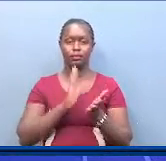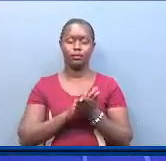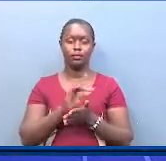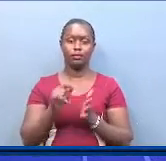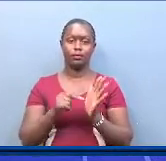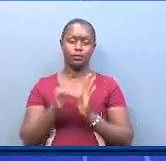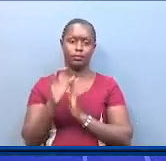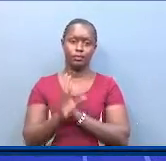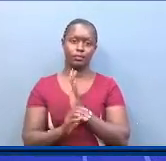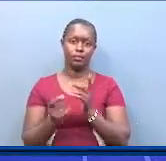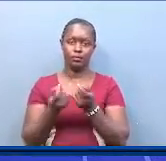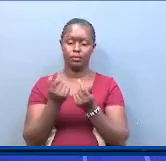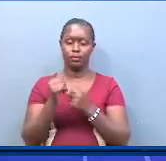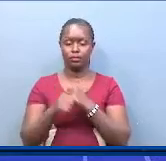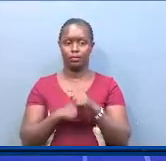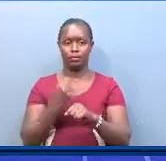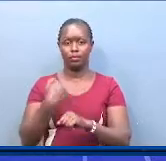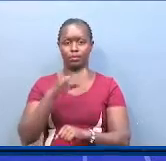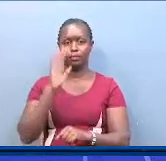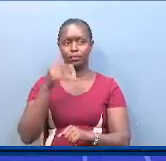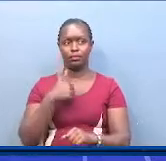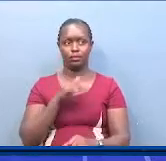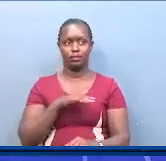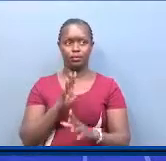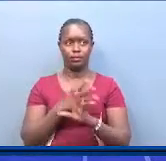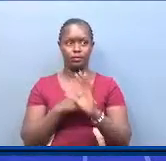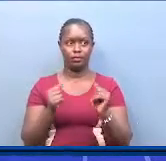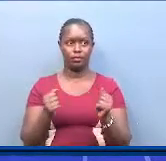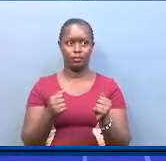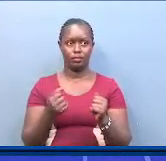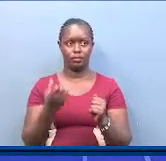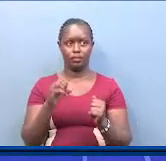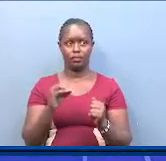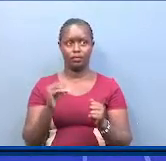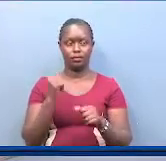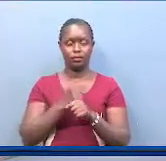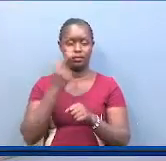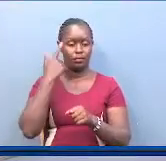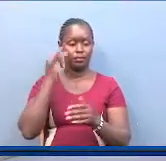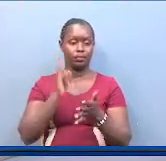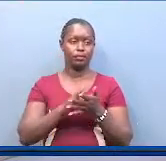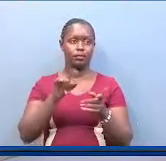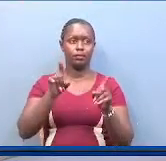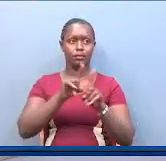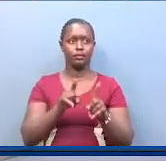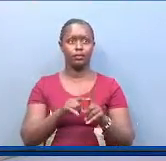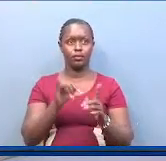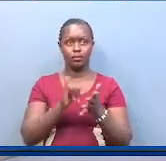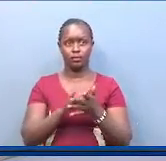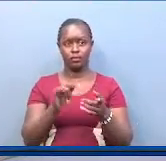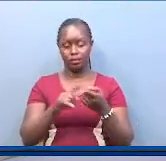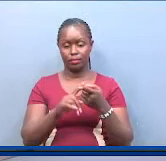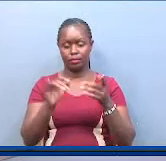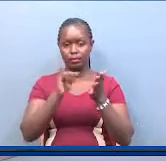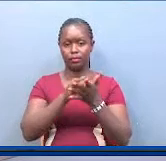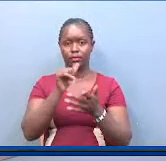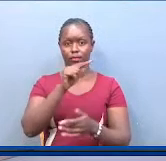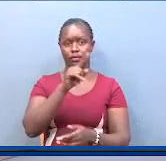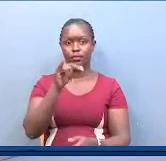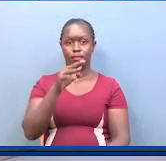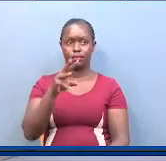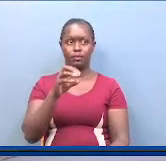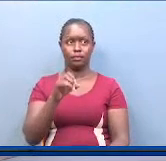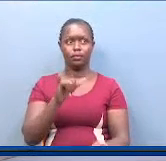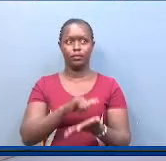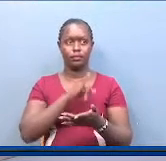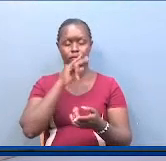in a few years, we shall be having a woman president. Who knows? So, and Julia, do you think that is a card that Azimio is capitalizing